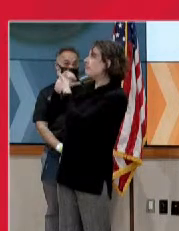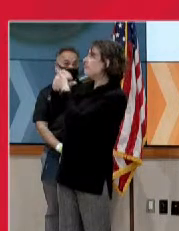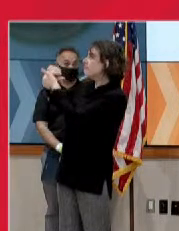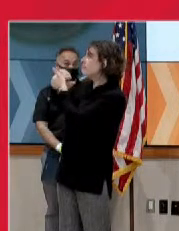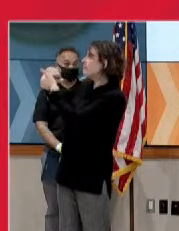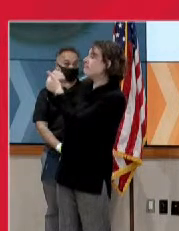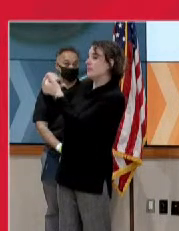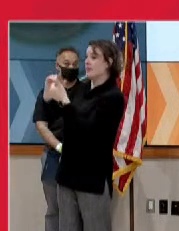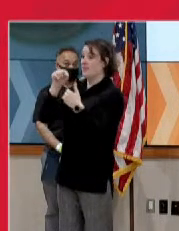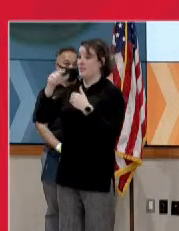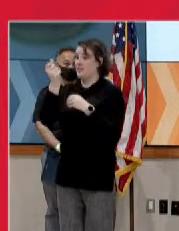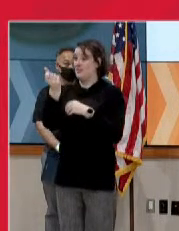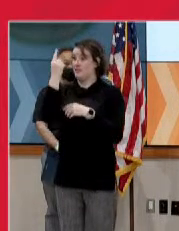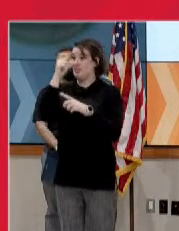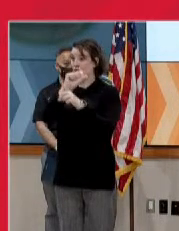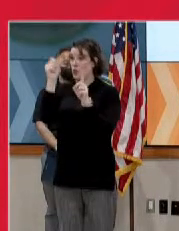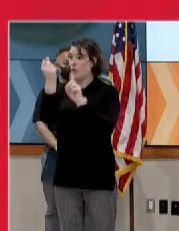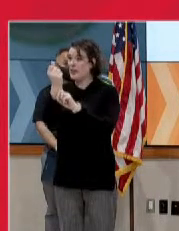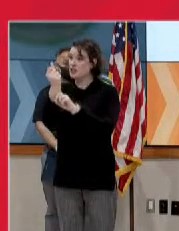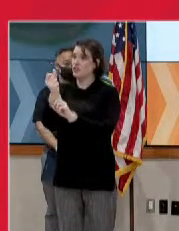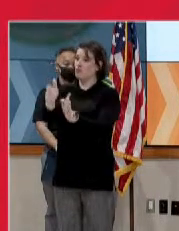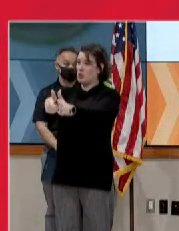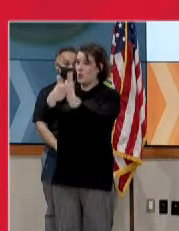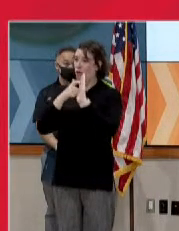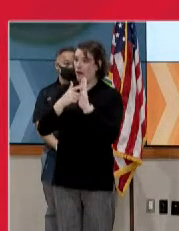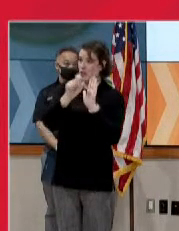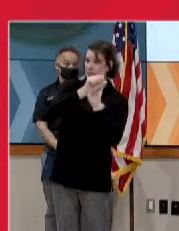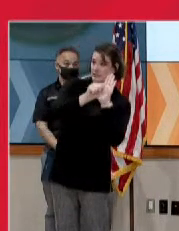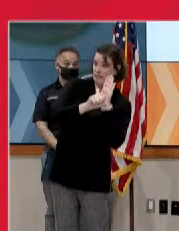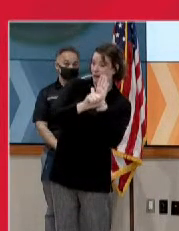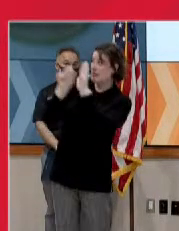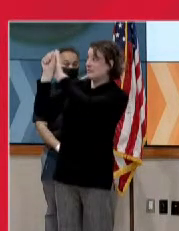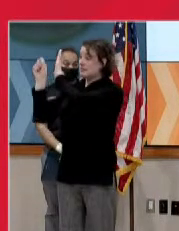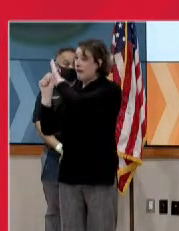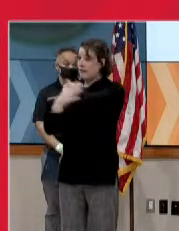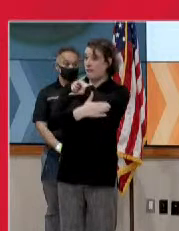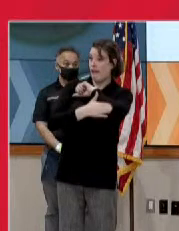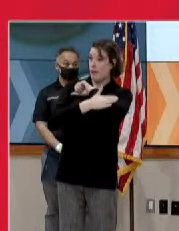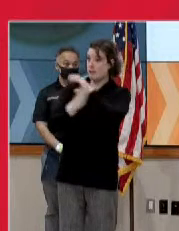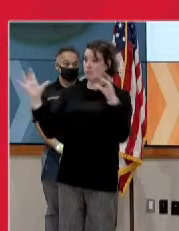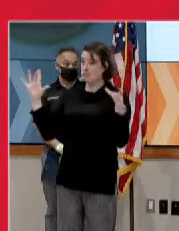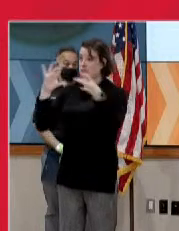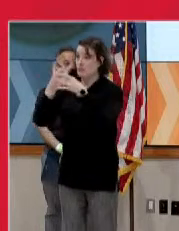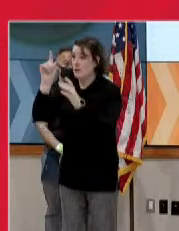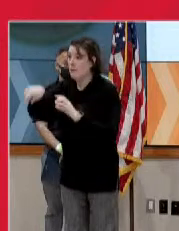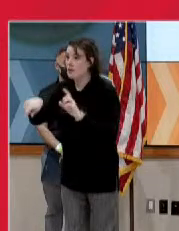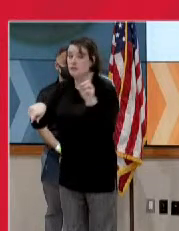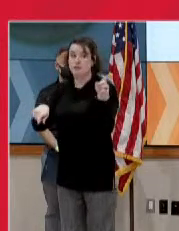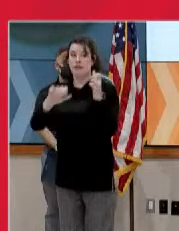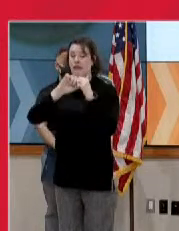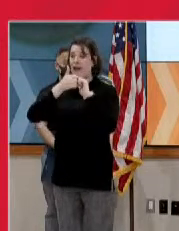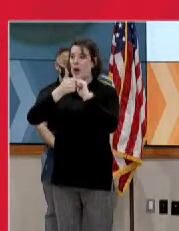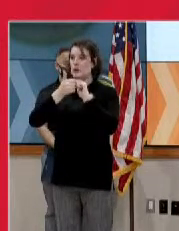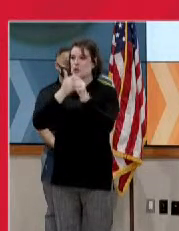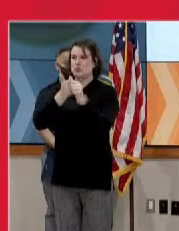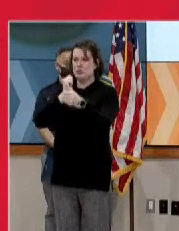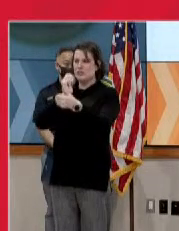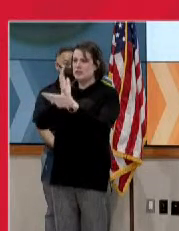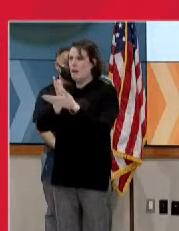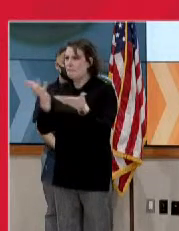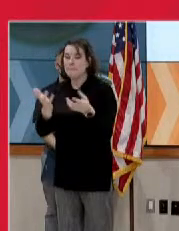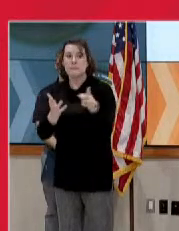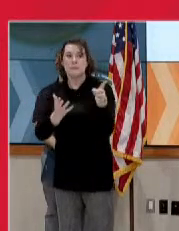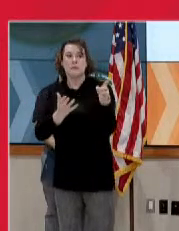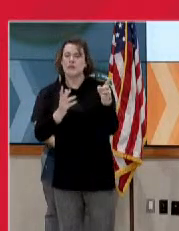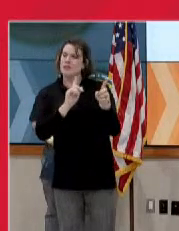situation demands that the state and county work together. But how would you curtail it then? What do you think are possibilities? Say that if again,